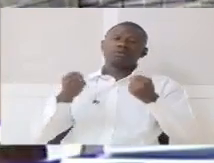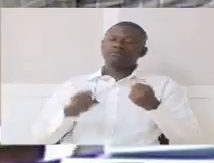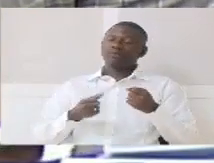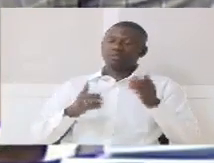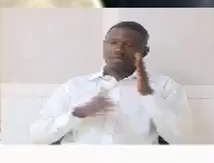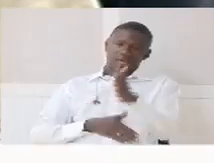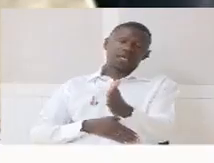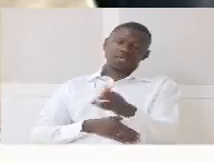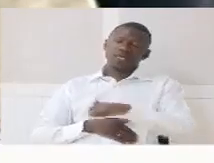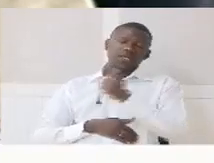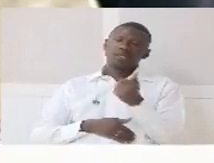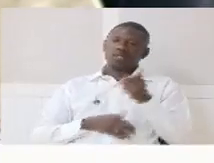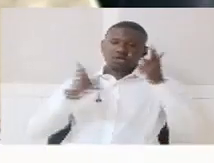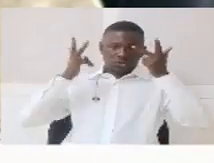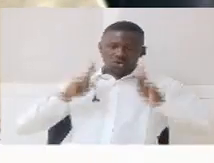prison.